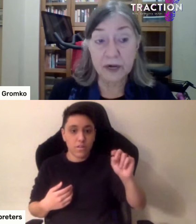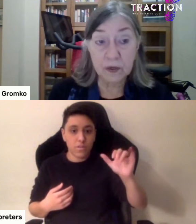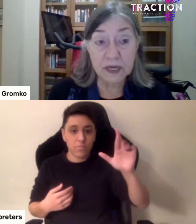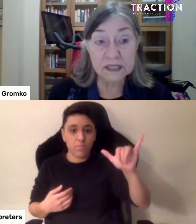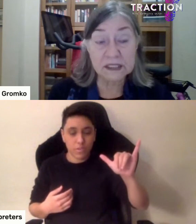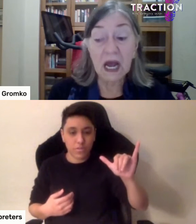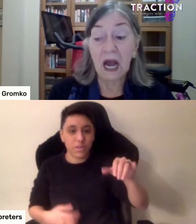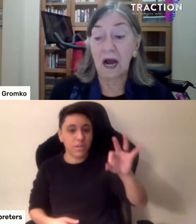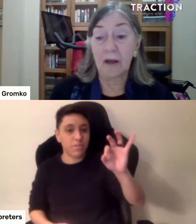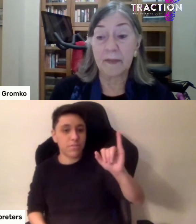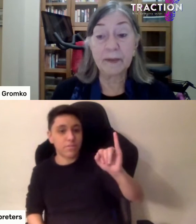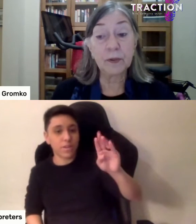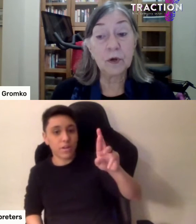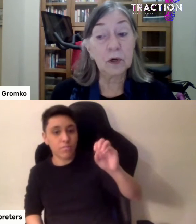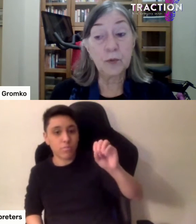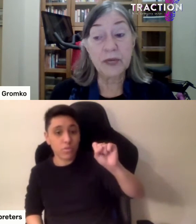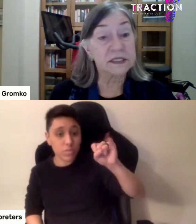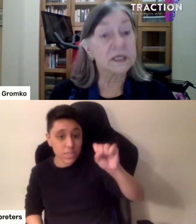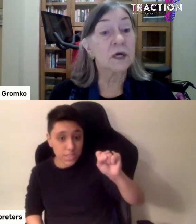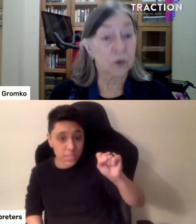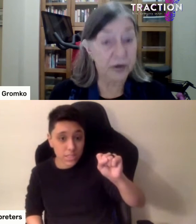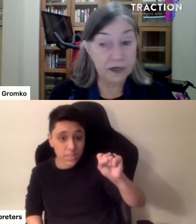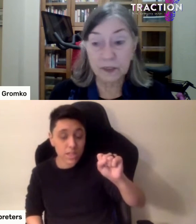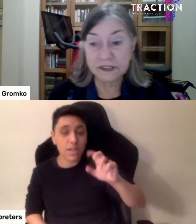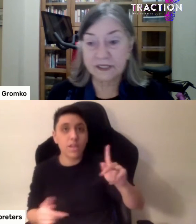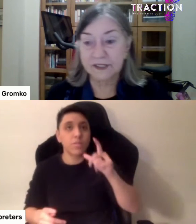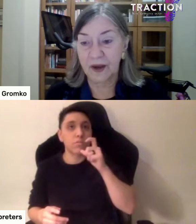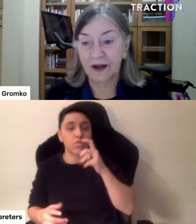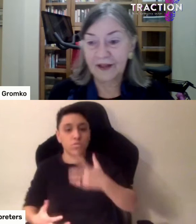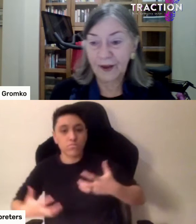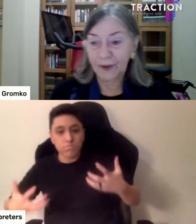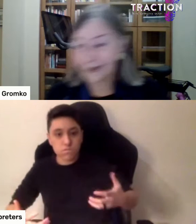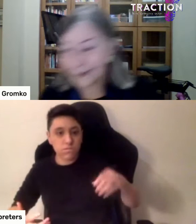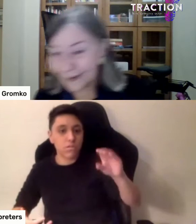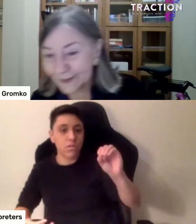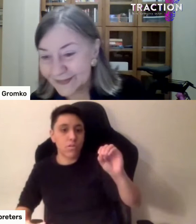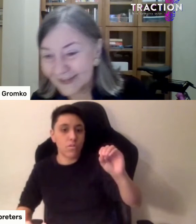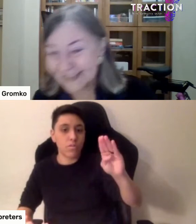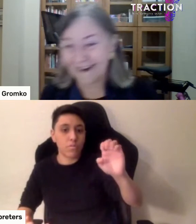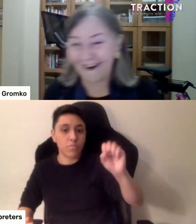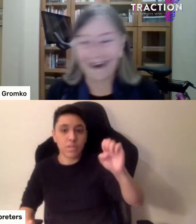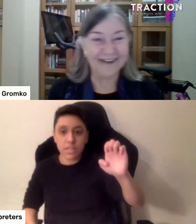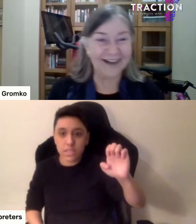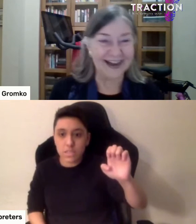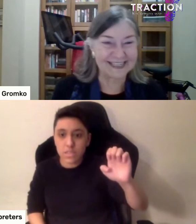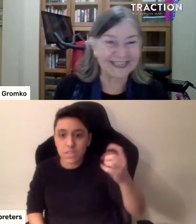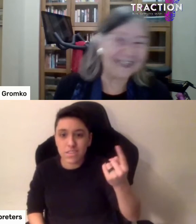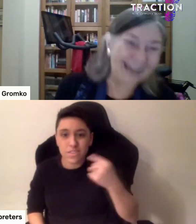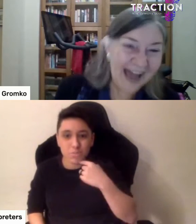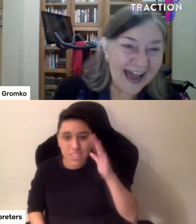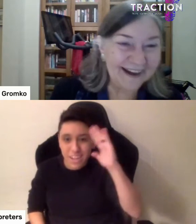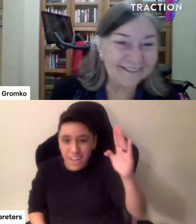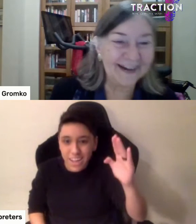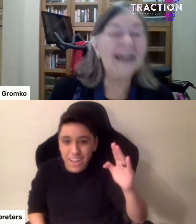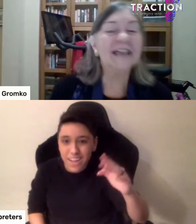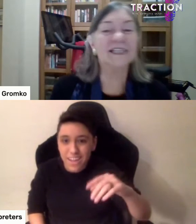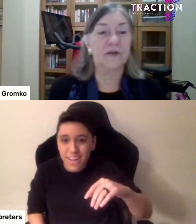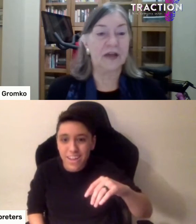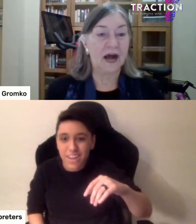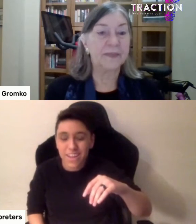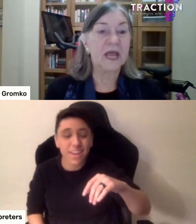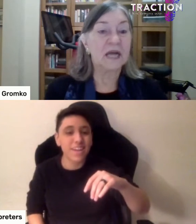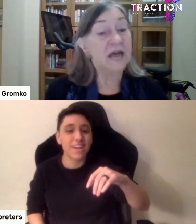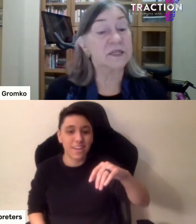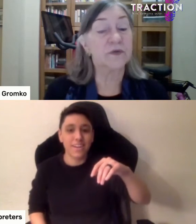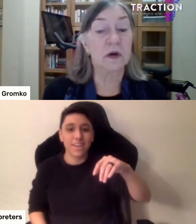would be at greater risk. The people who are obese, greater risk as well. Oh, hello, somebody said hi, how nice. Anyway,